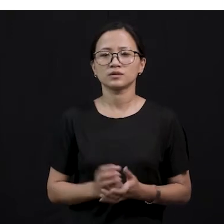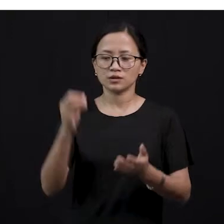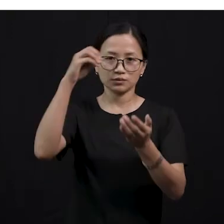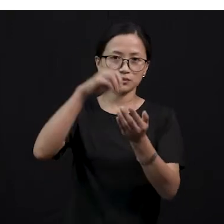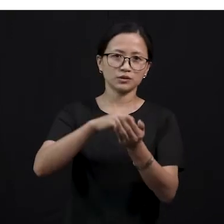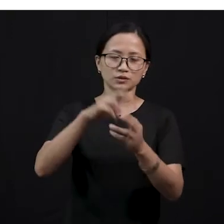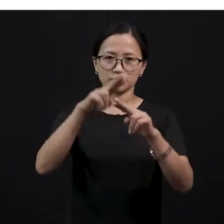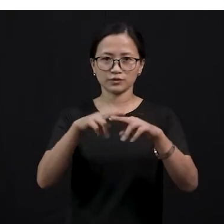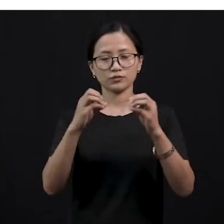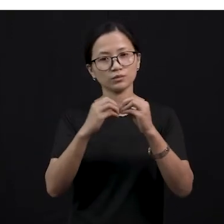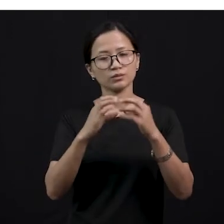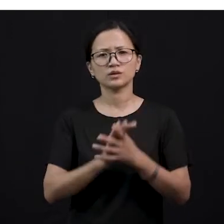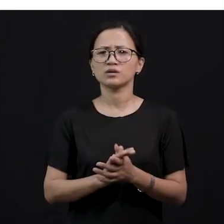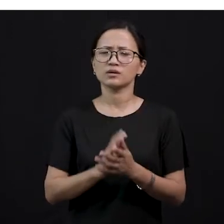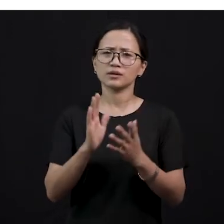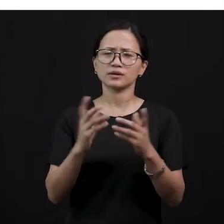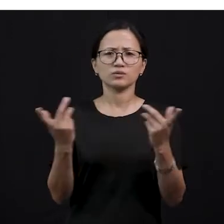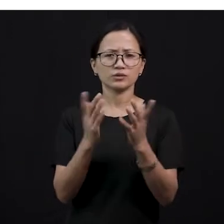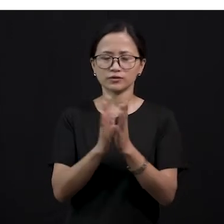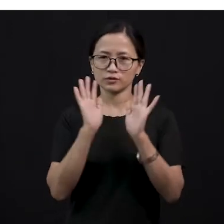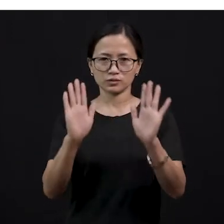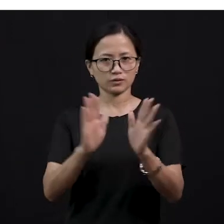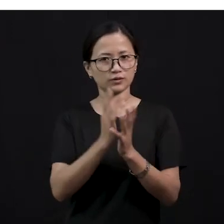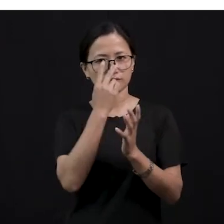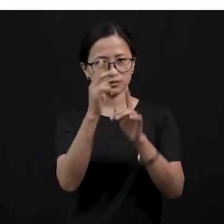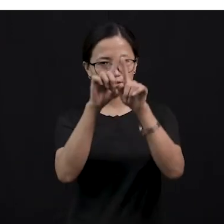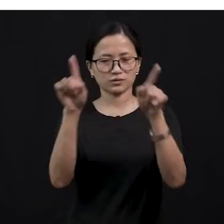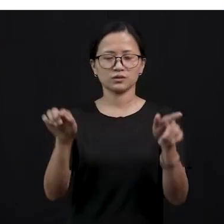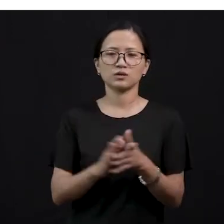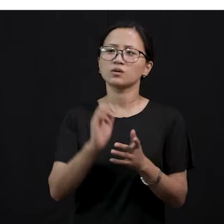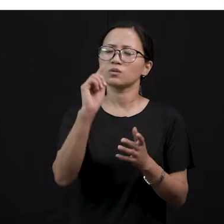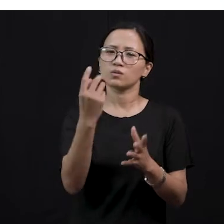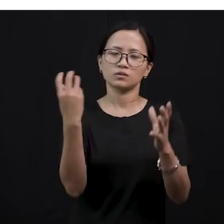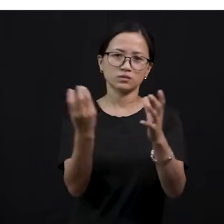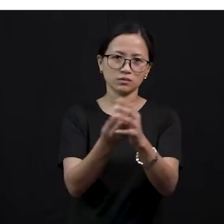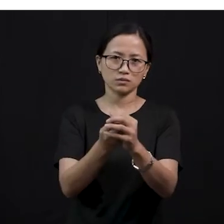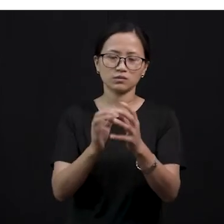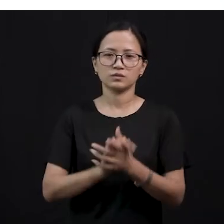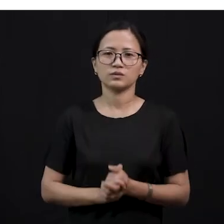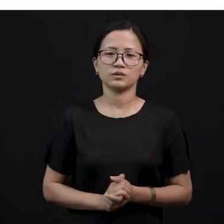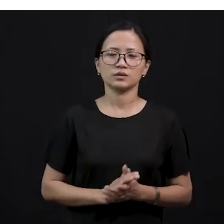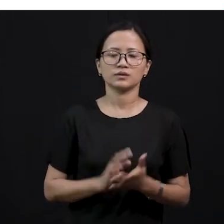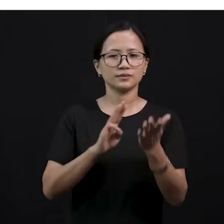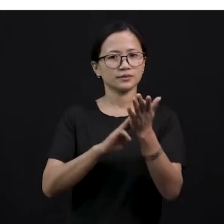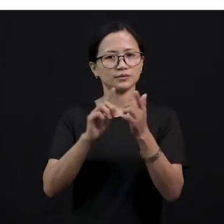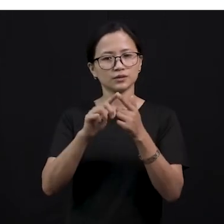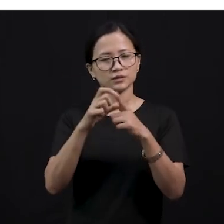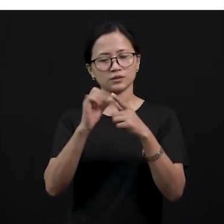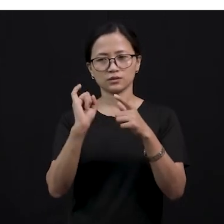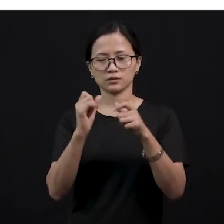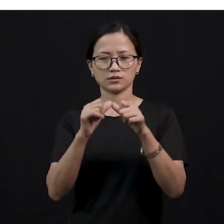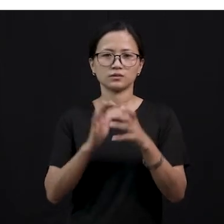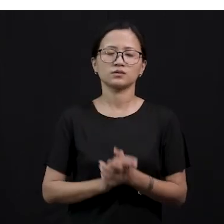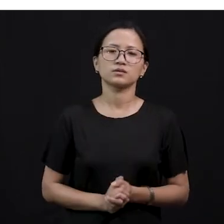your Facebook, your Insta, your Twitter, your WhatsApp into one whole, you call it as media. So media